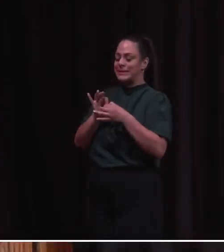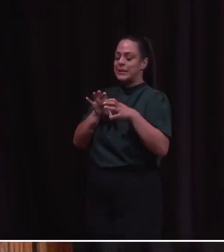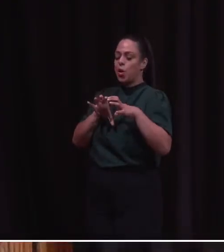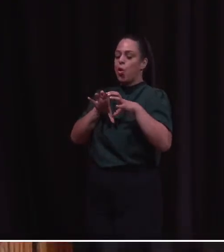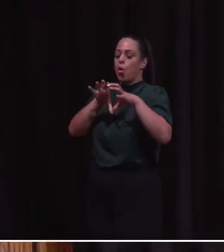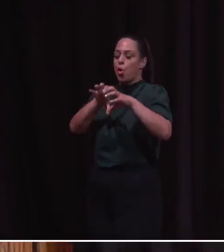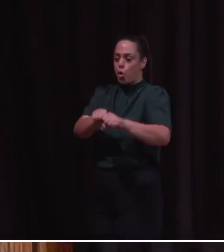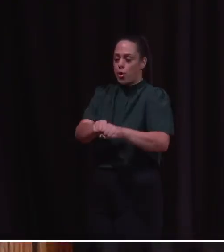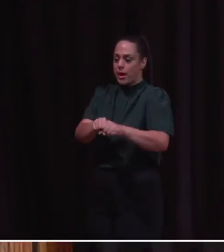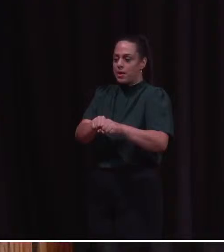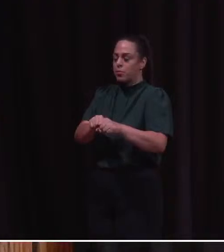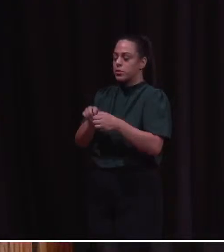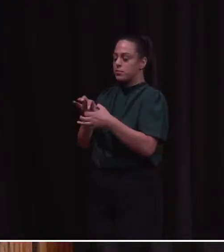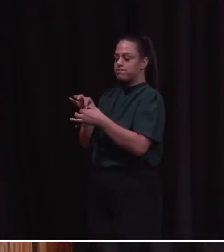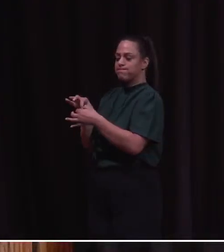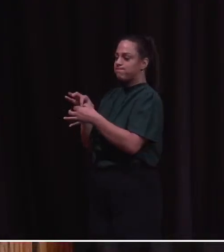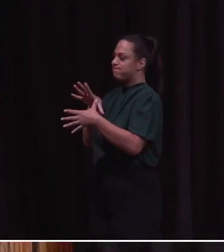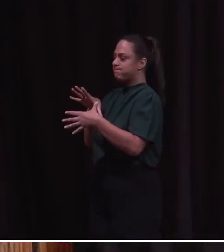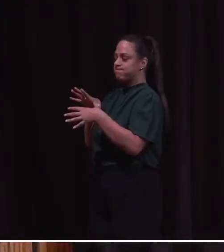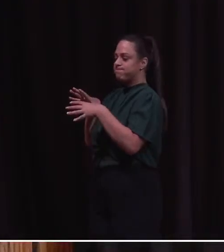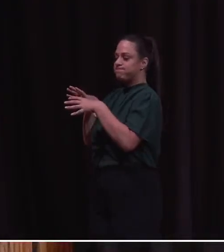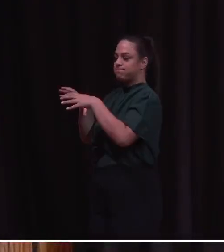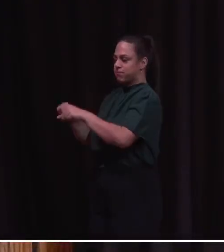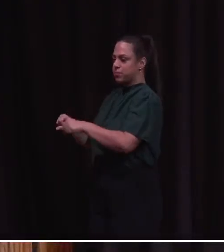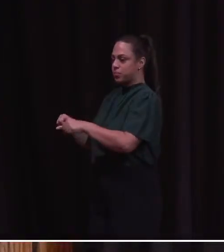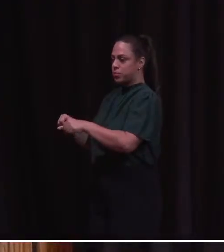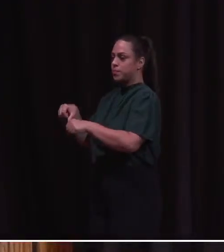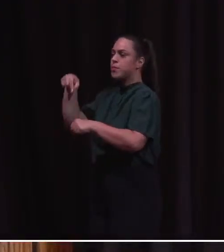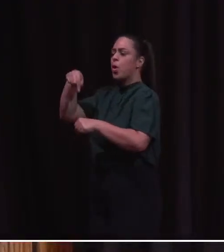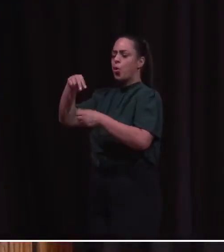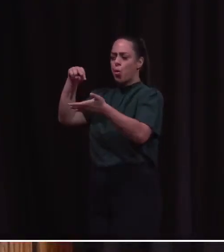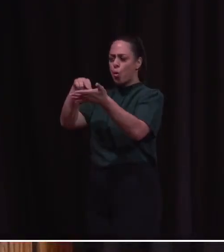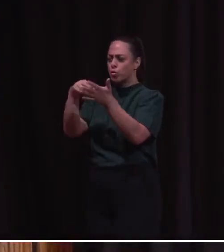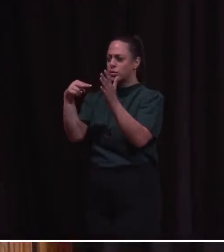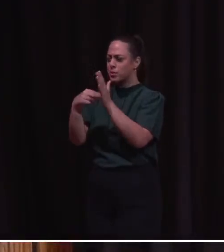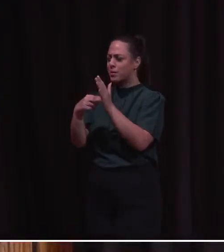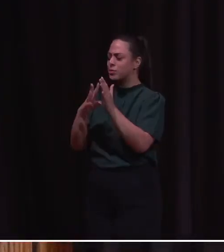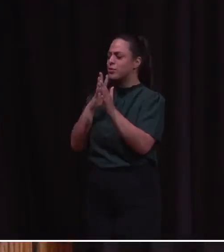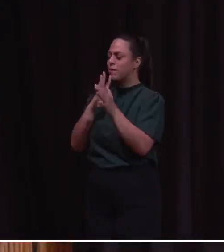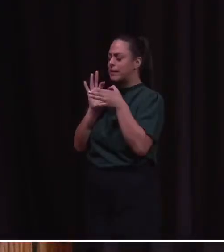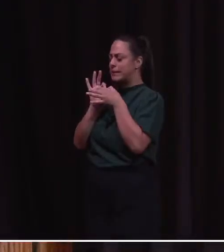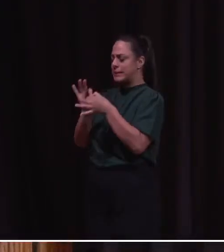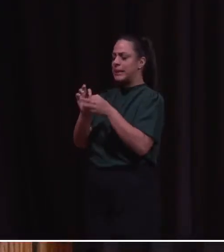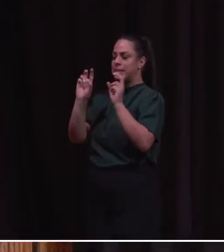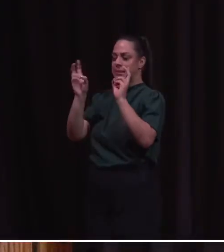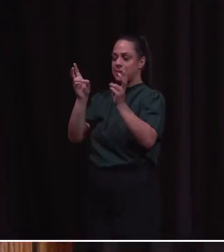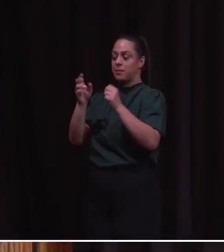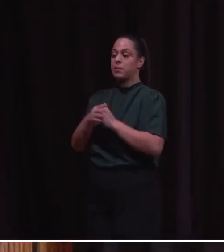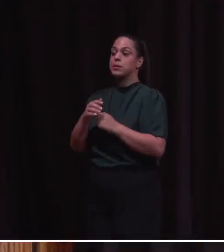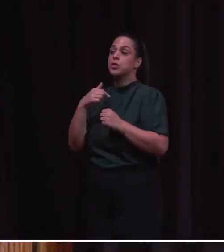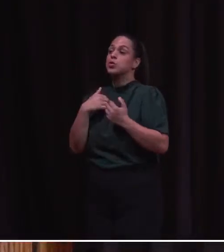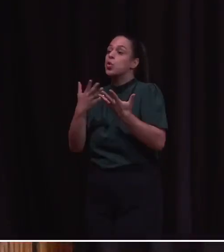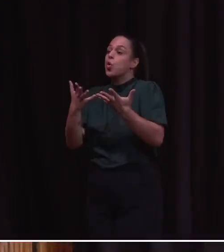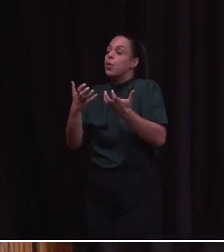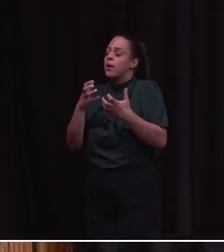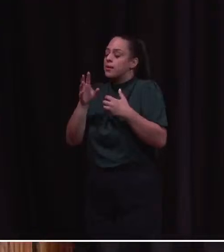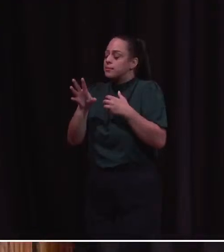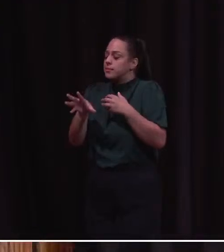their imbrications, but I must, from the outset, add another word which is not